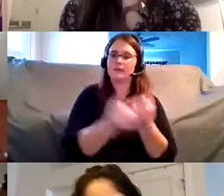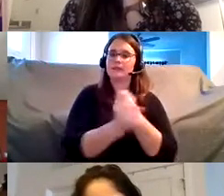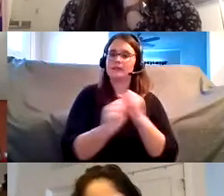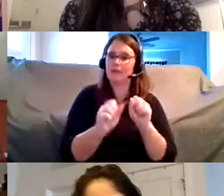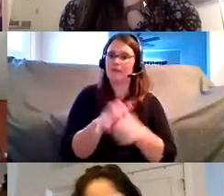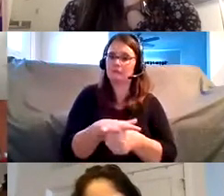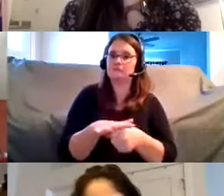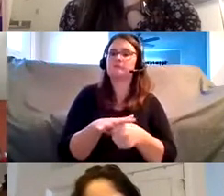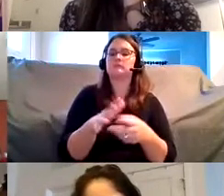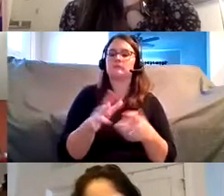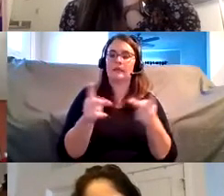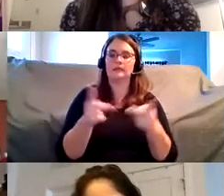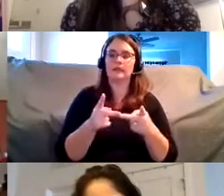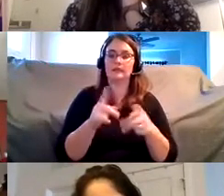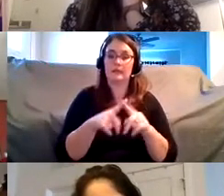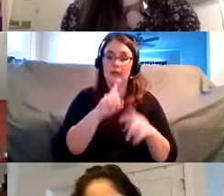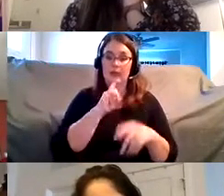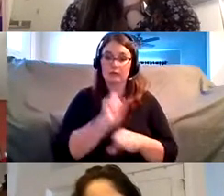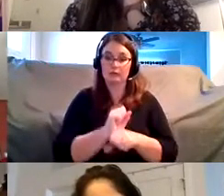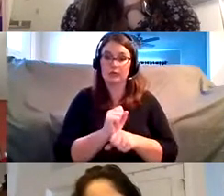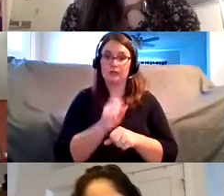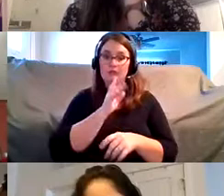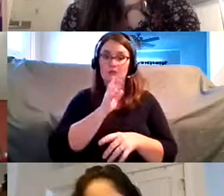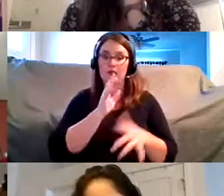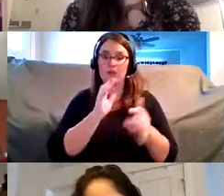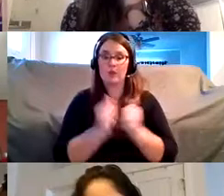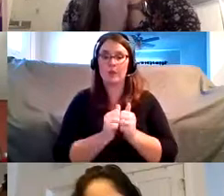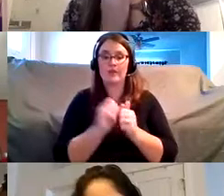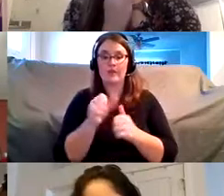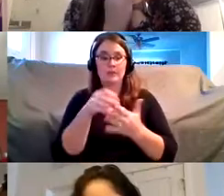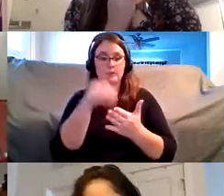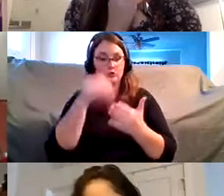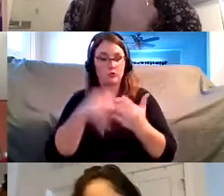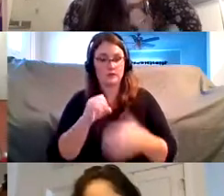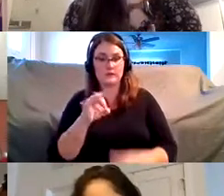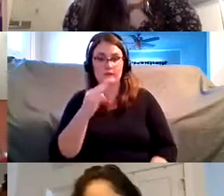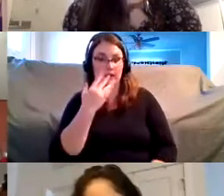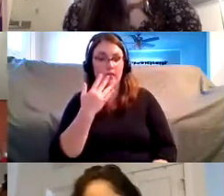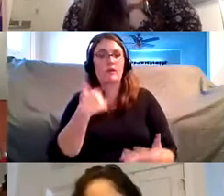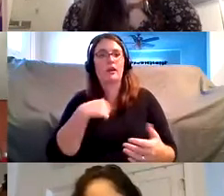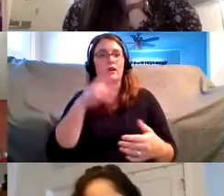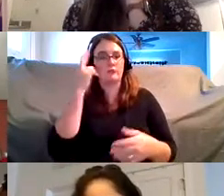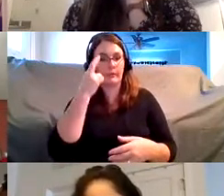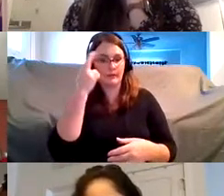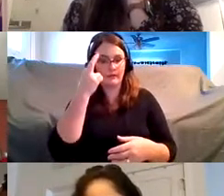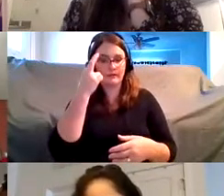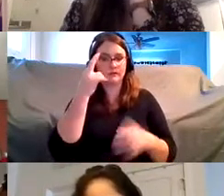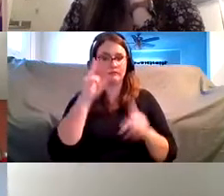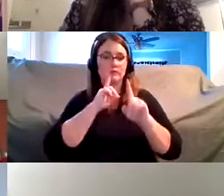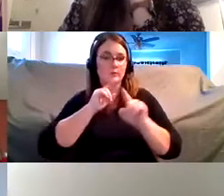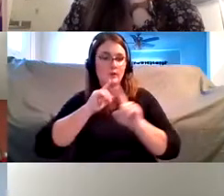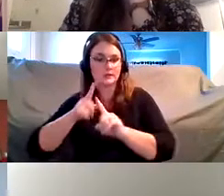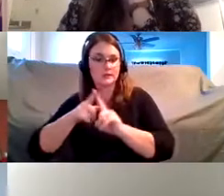And it was actually in talking with other students of color that I realized that responses from faculty were